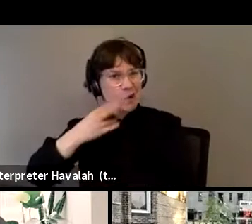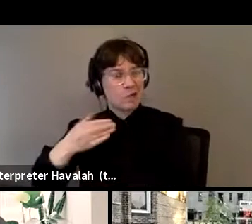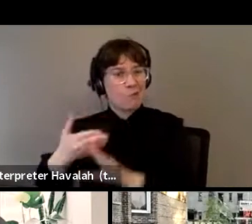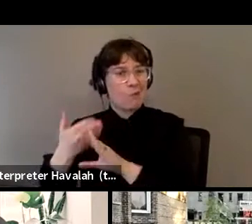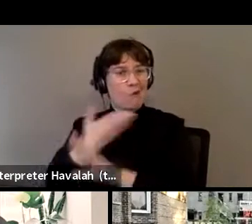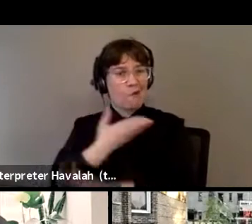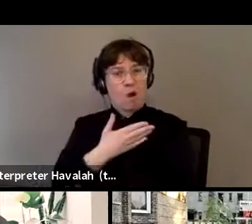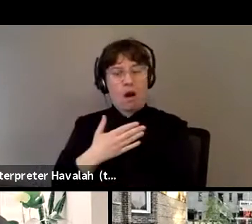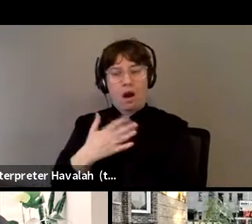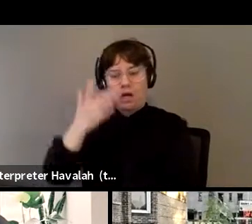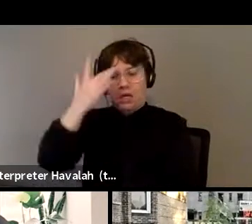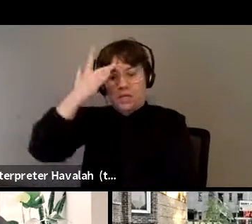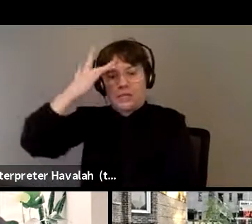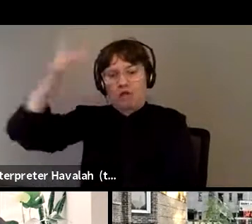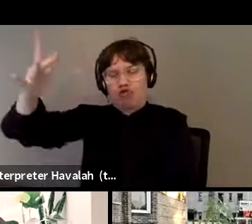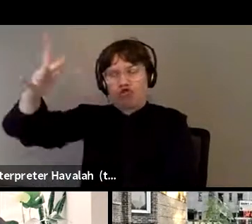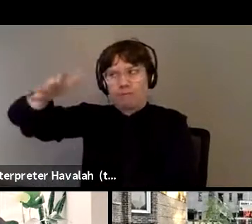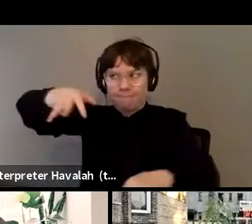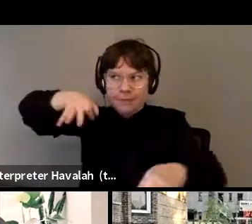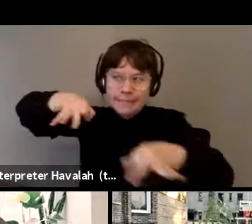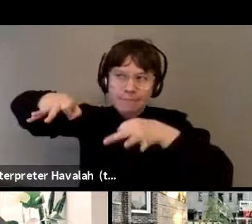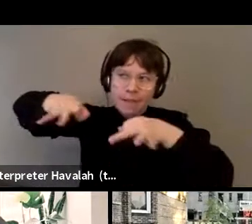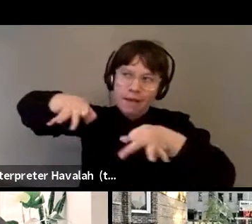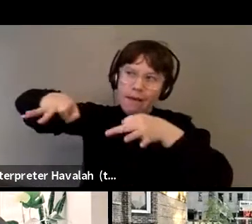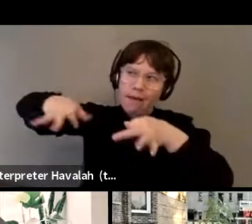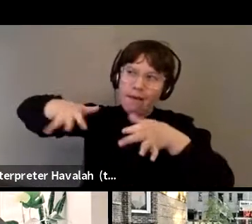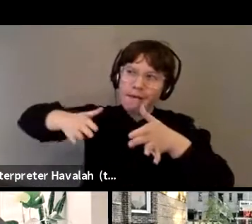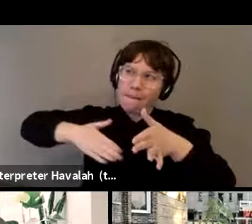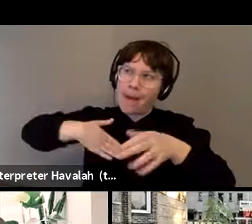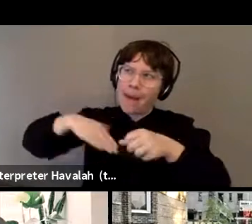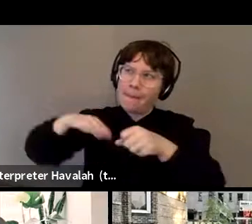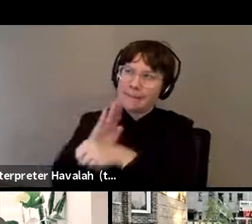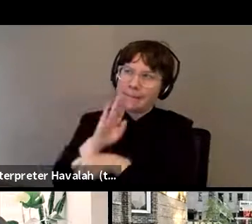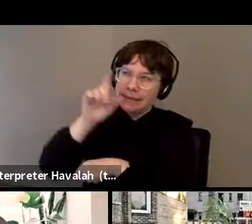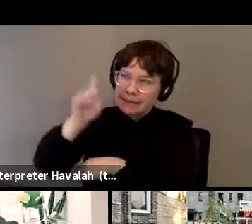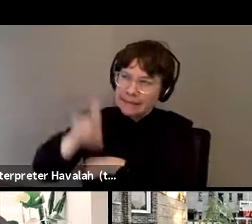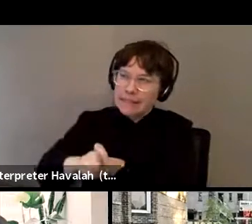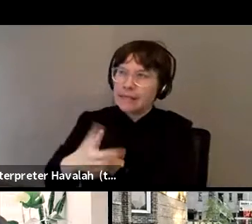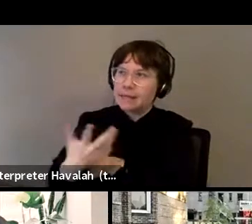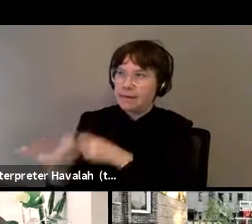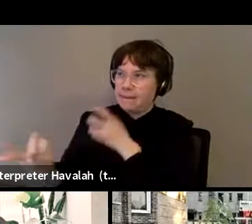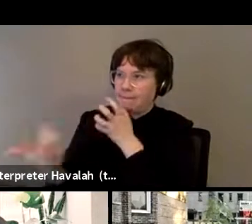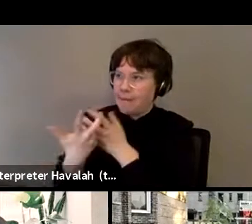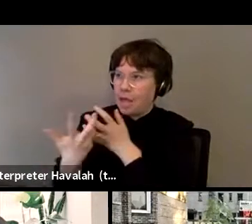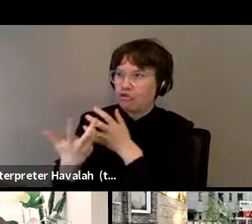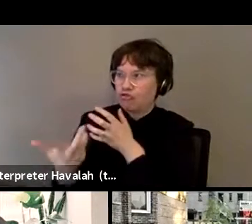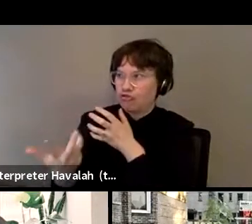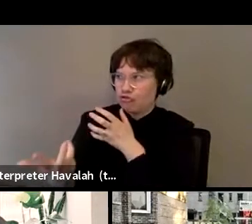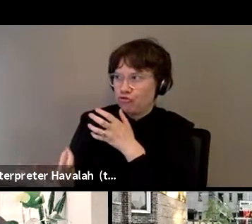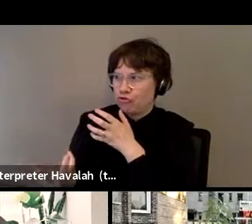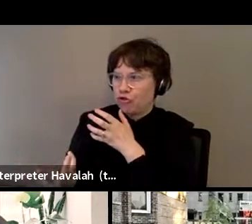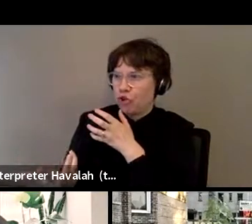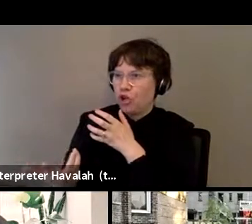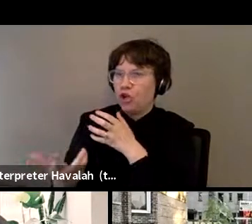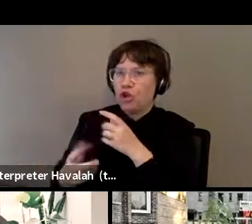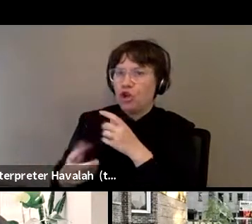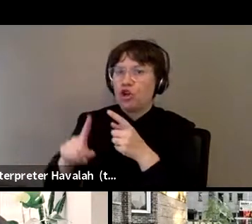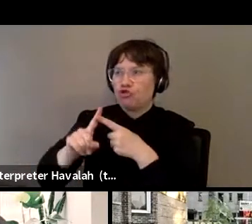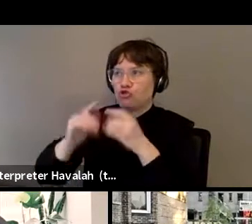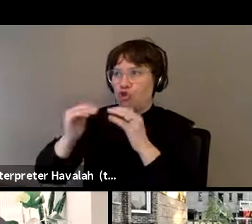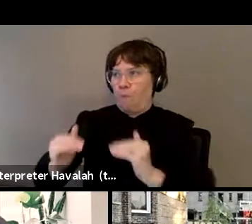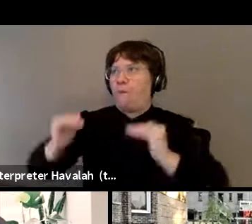able to intelligently articulate what I needed as a business owner in order to scale to the next